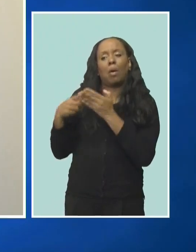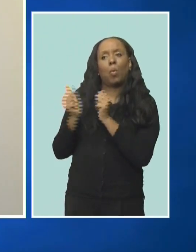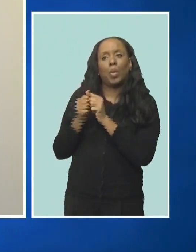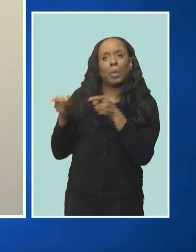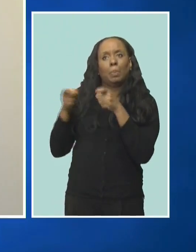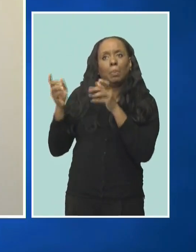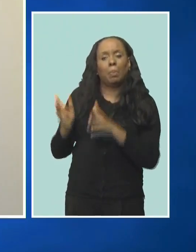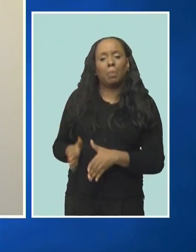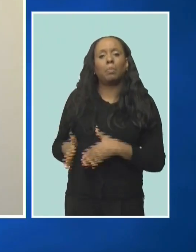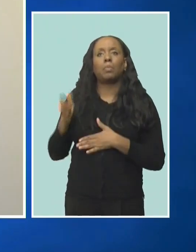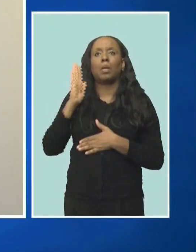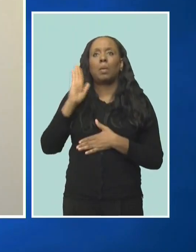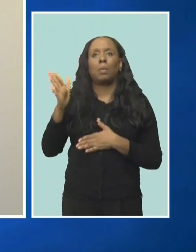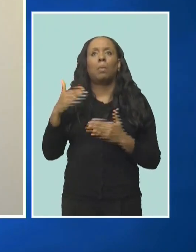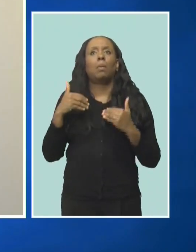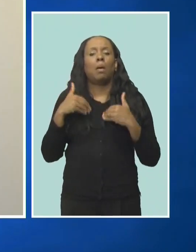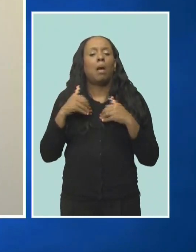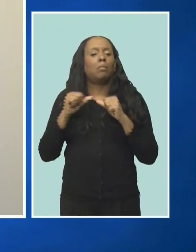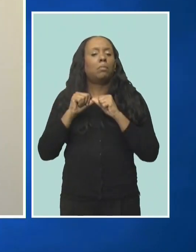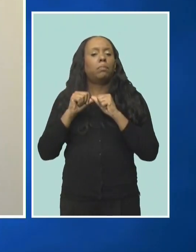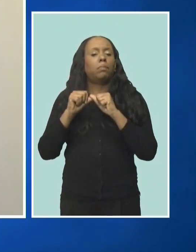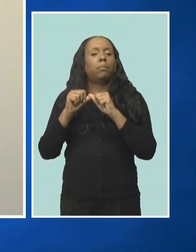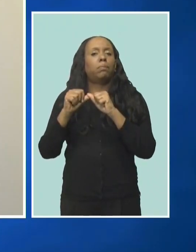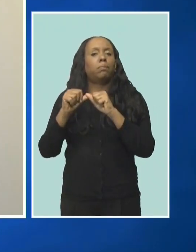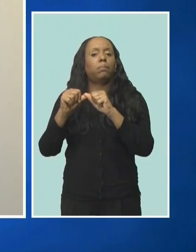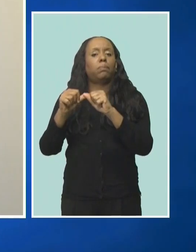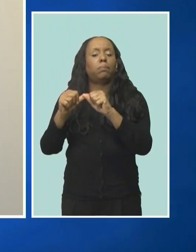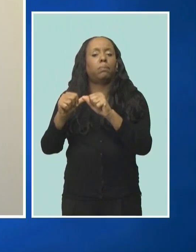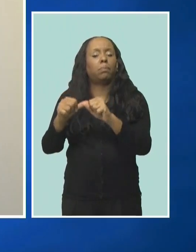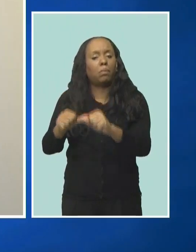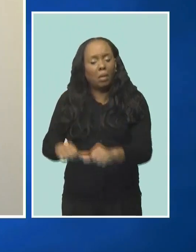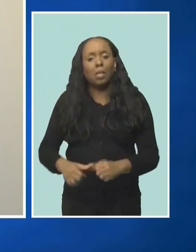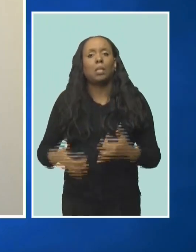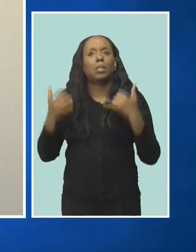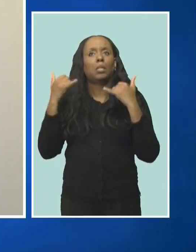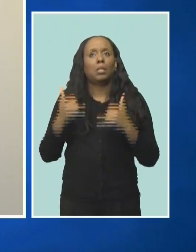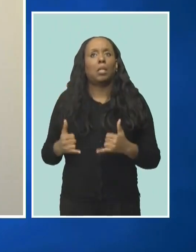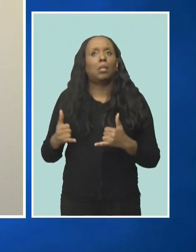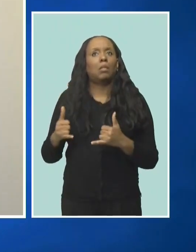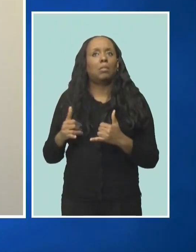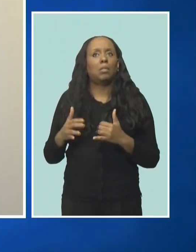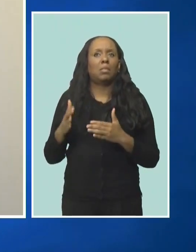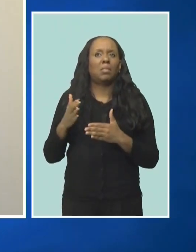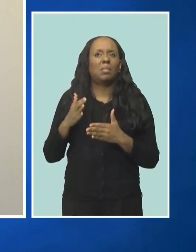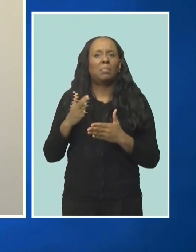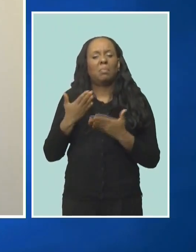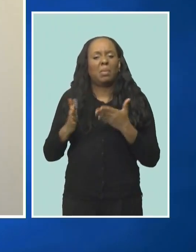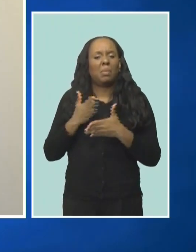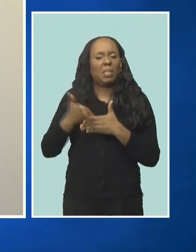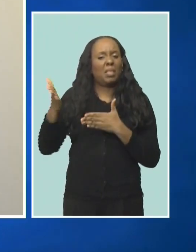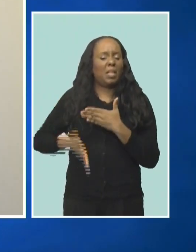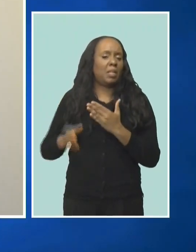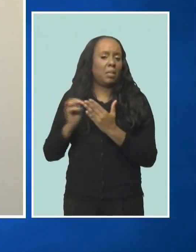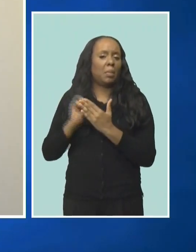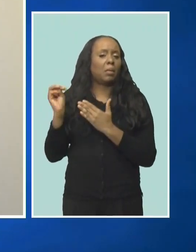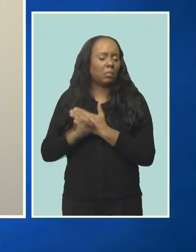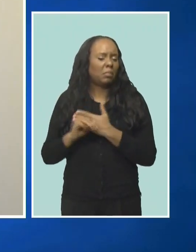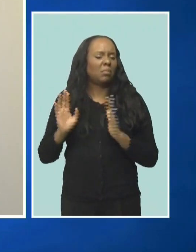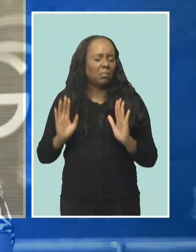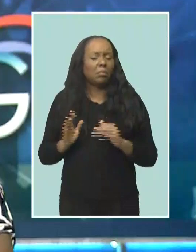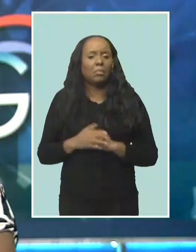should be out on the shelf on a sustainable basis from middle to end of March. I'd probably say end of March to be